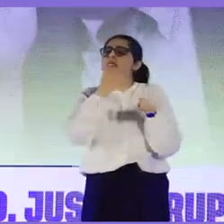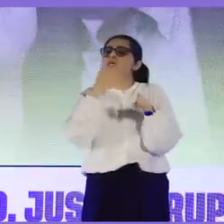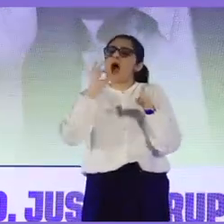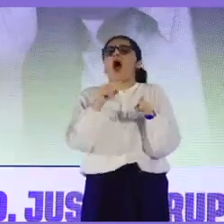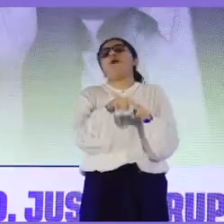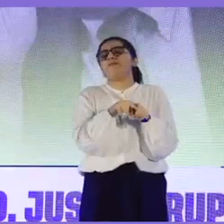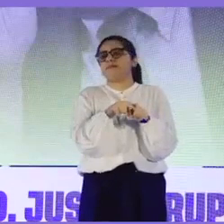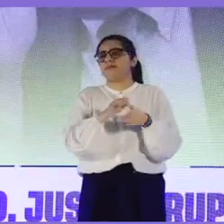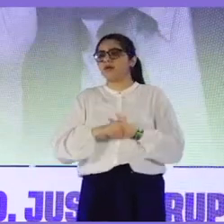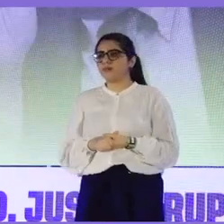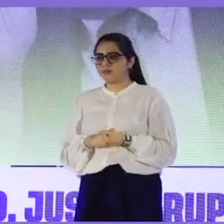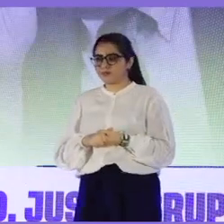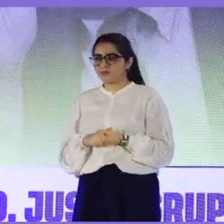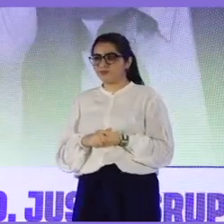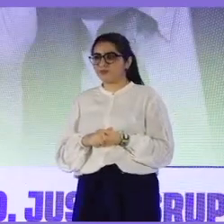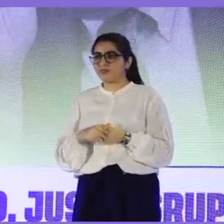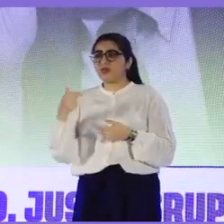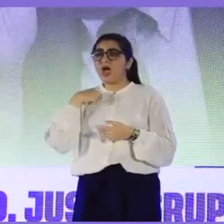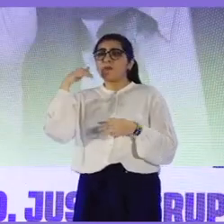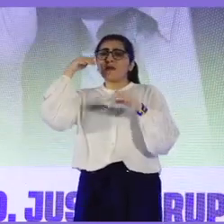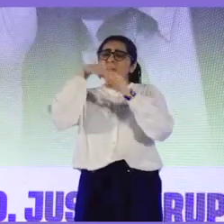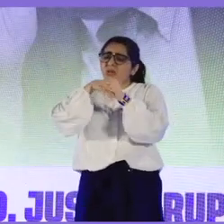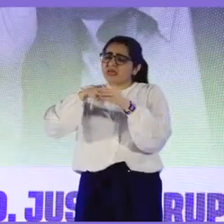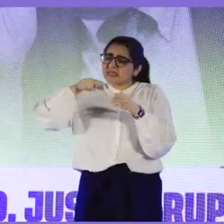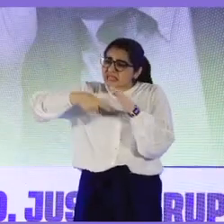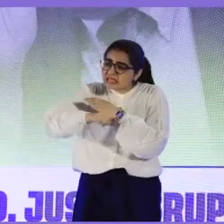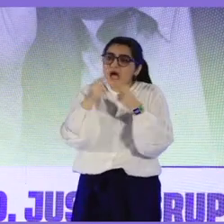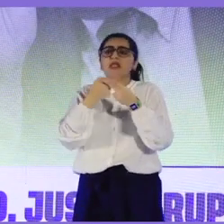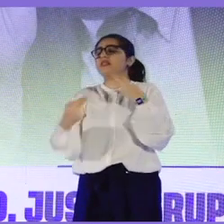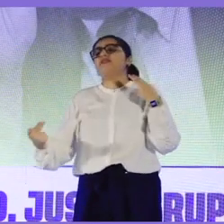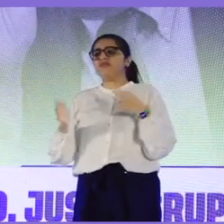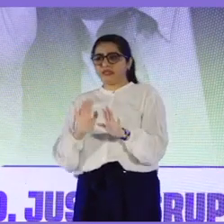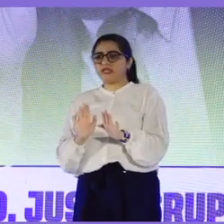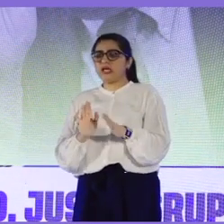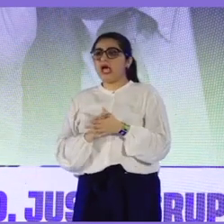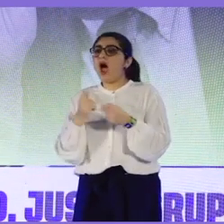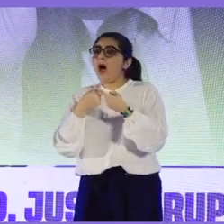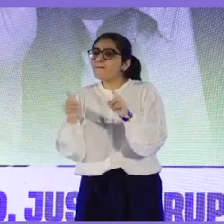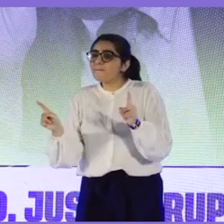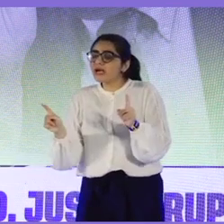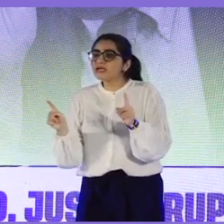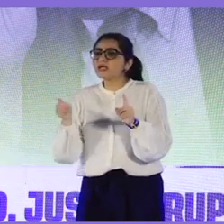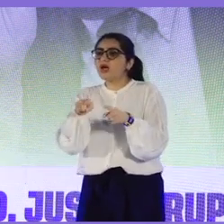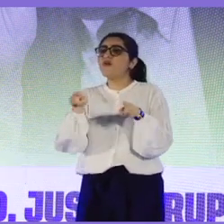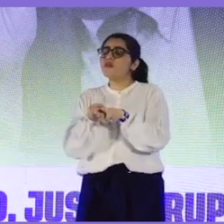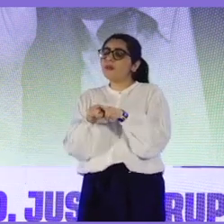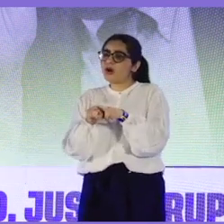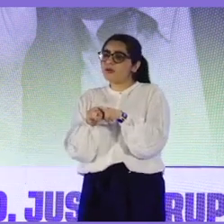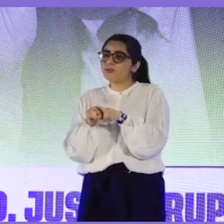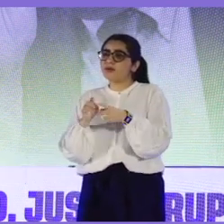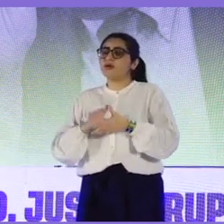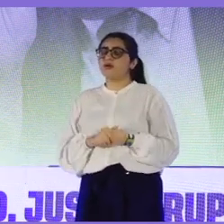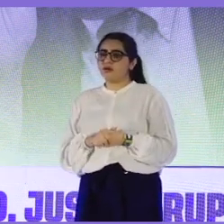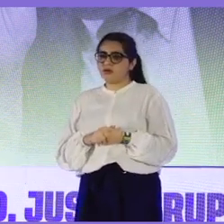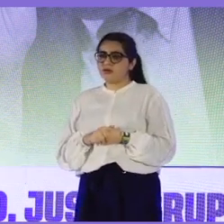you see on our cover. I won't go into all of that. But one of the things that immediately strikes you, it's not just that the wheel is